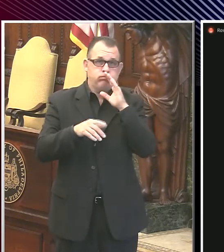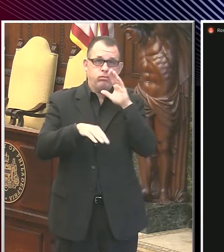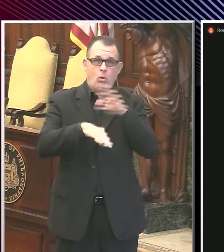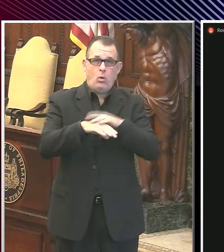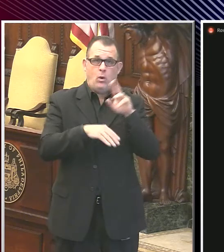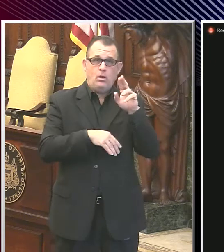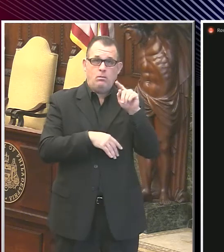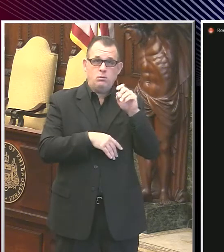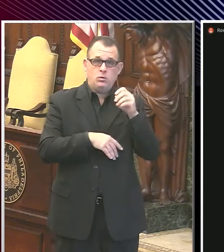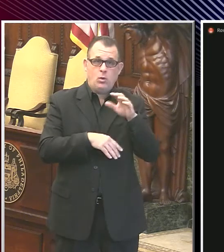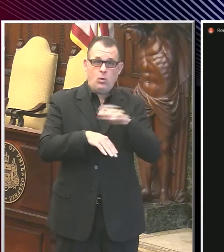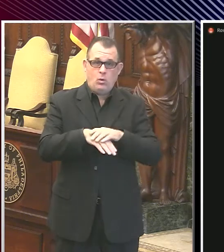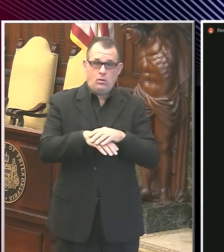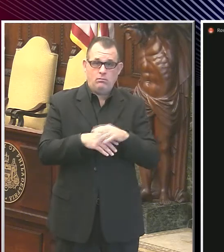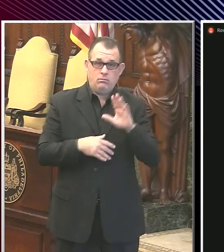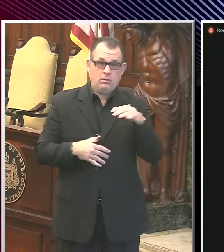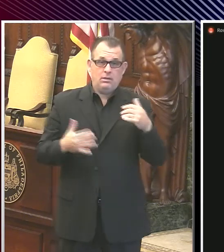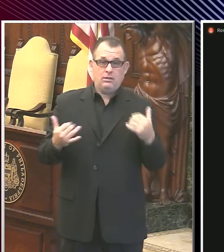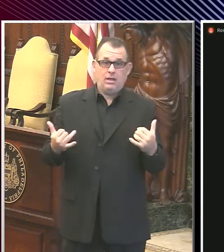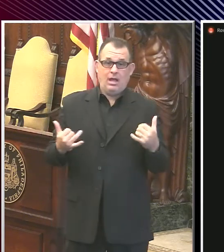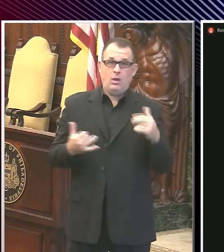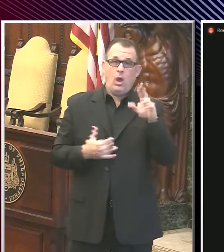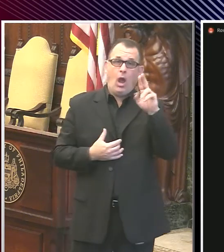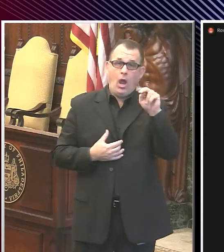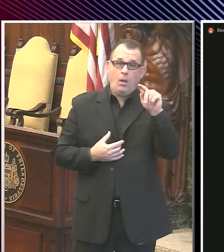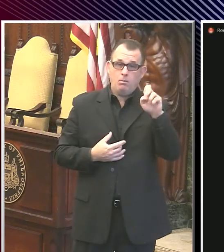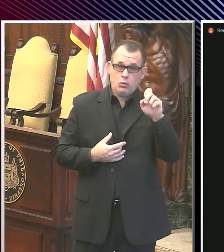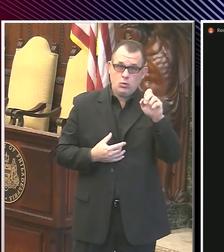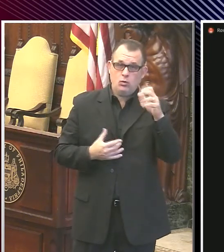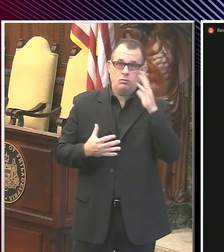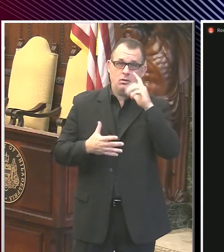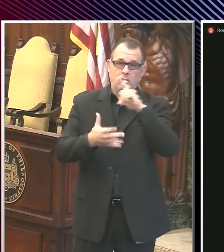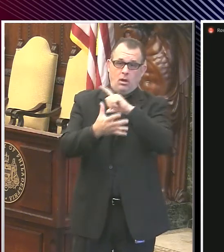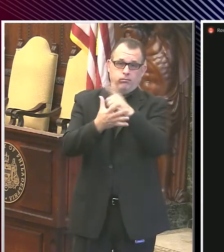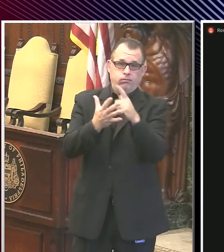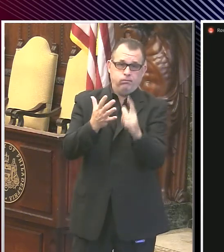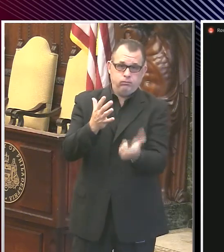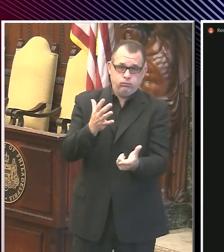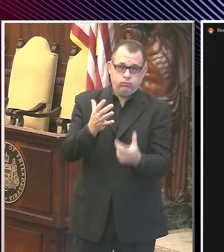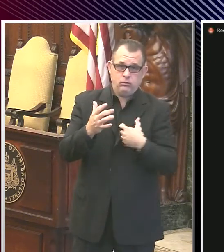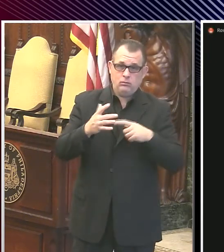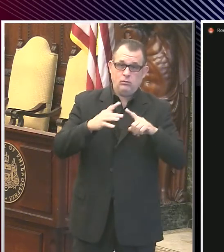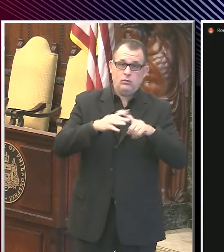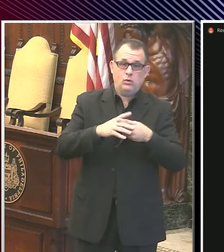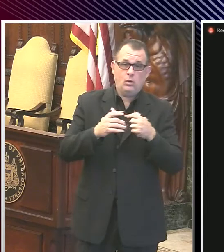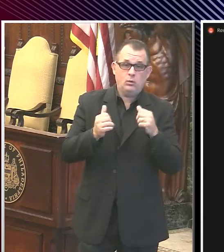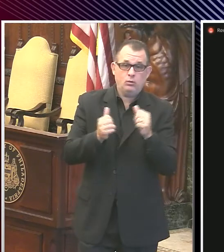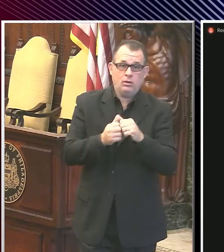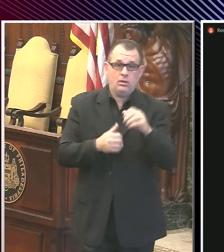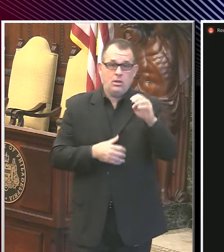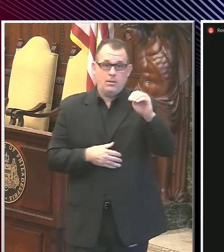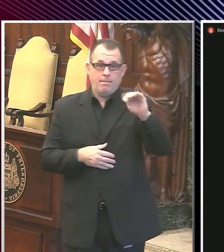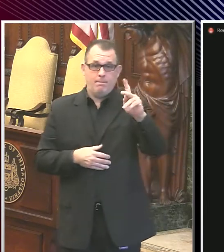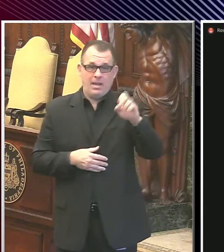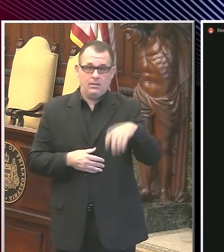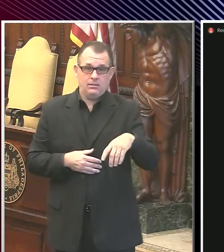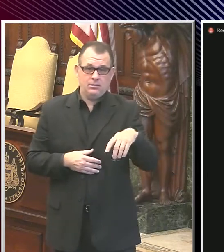purposes. We will now unmute reporters one by one to ask their questions, starting with Mike D'Onofrio of the